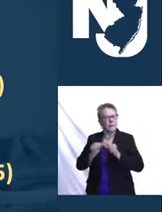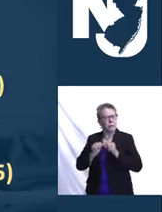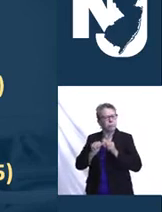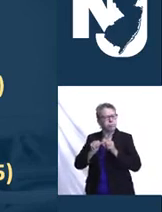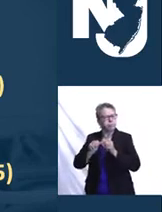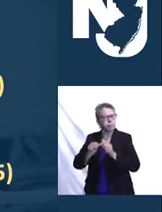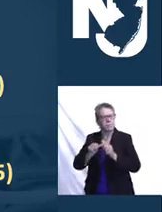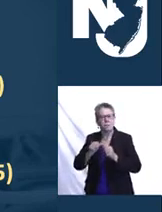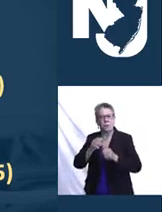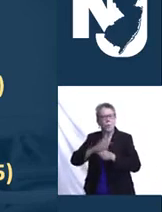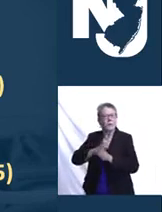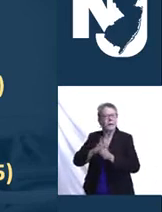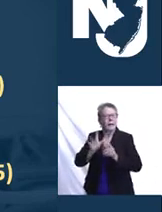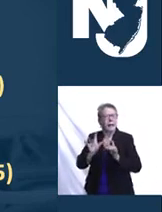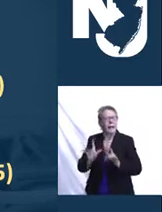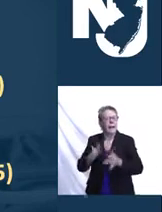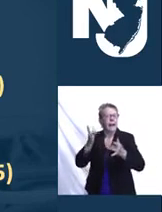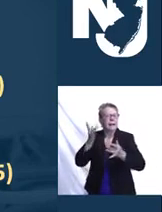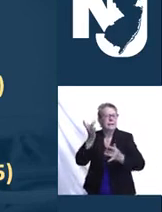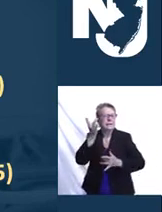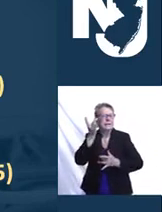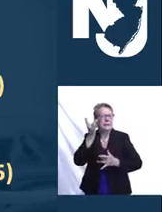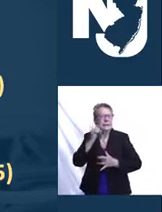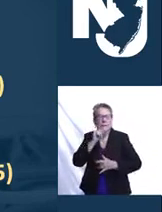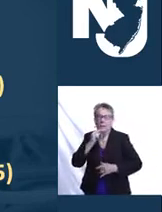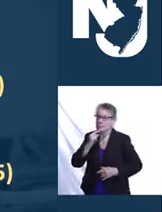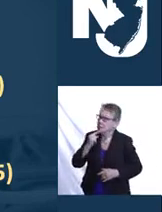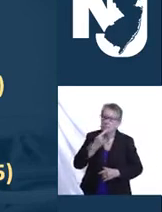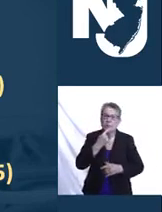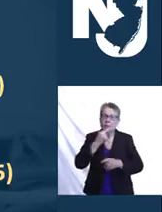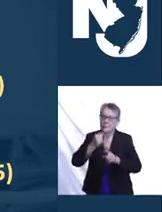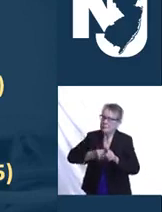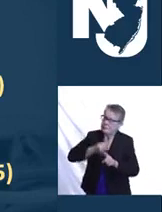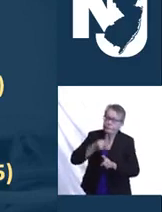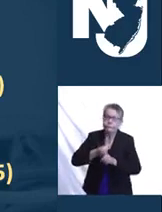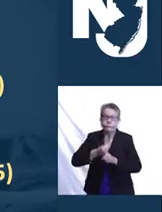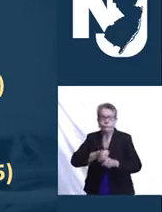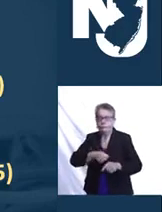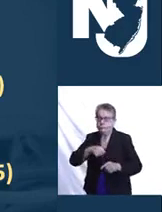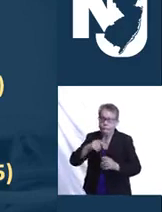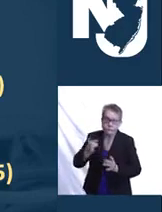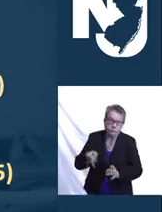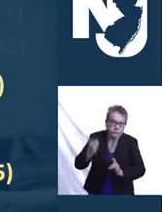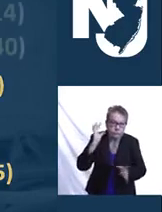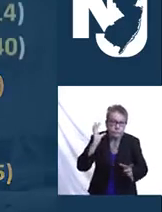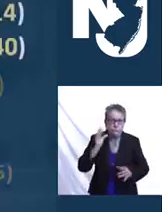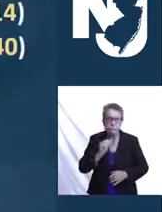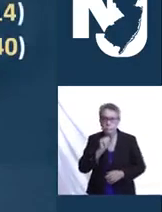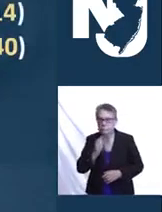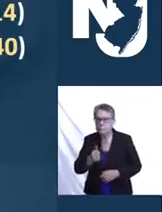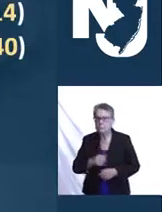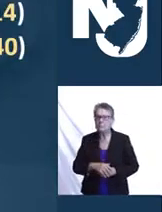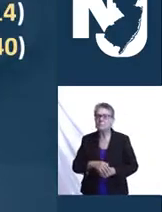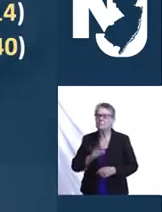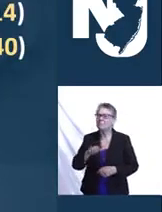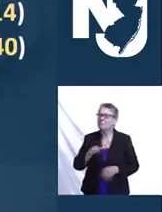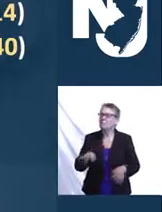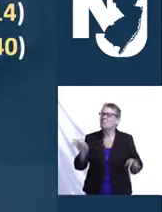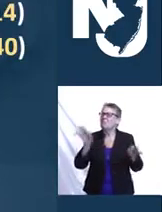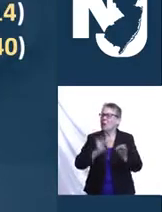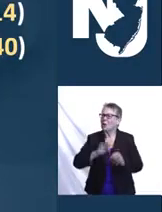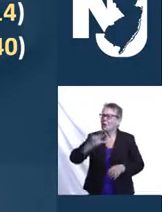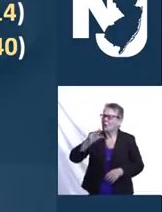speaks to the even greater and more immediate importance of getting that booster. Here are today's reported